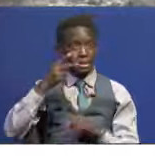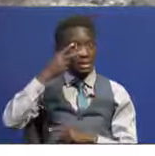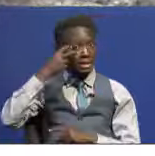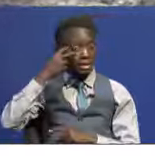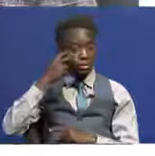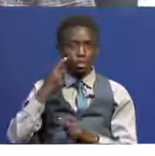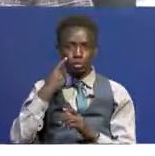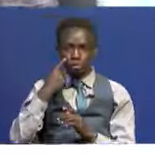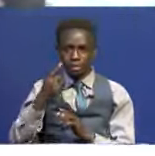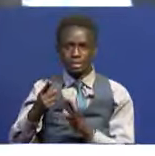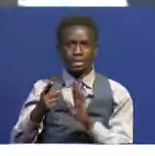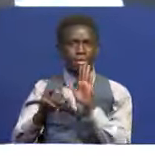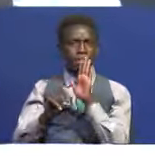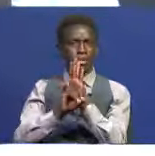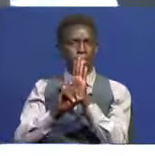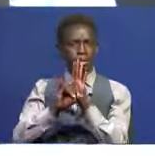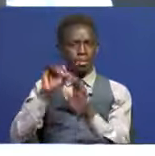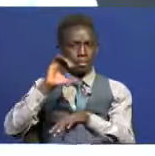identified.